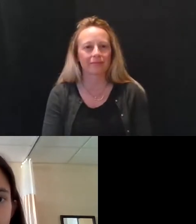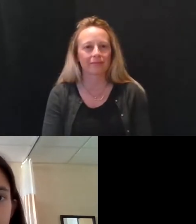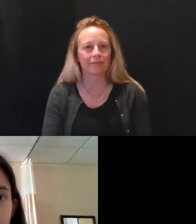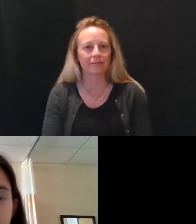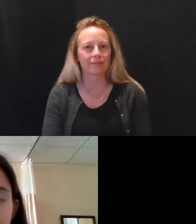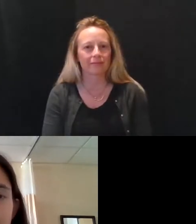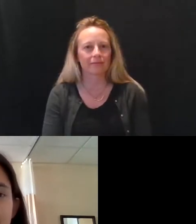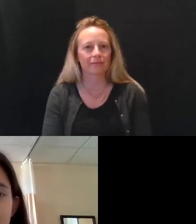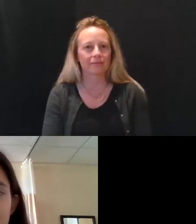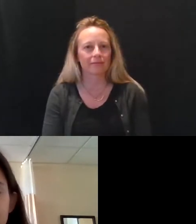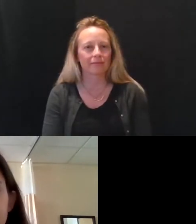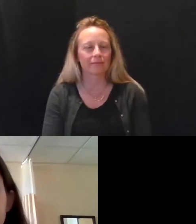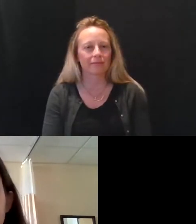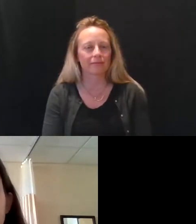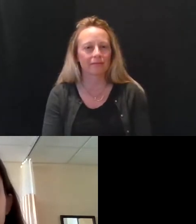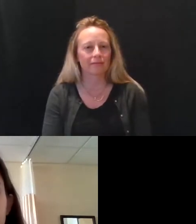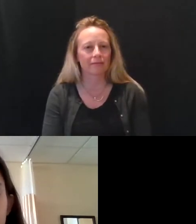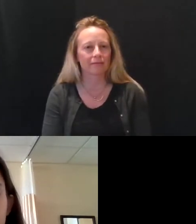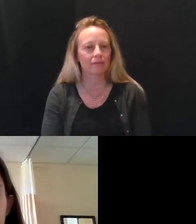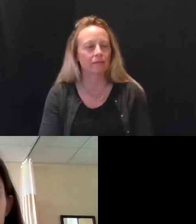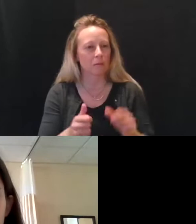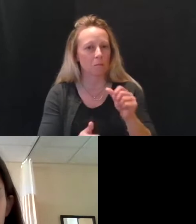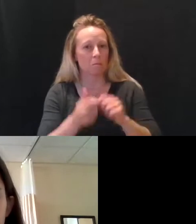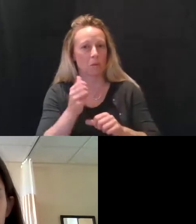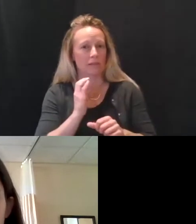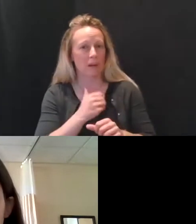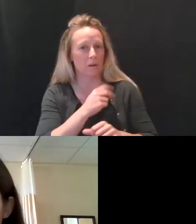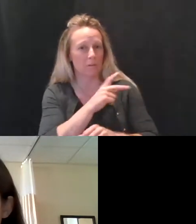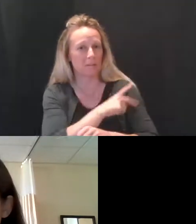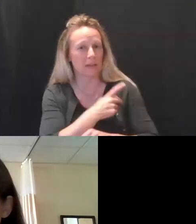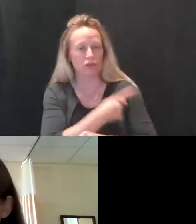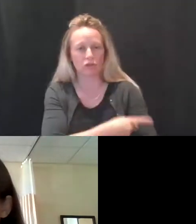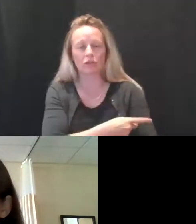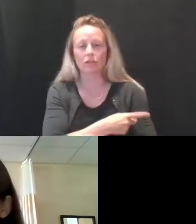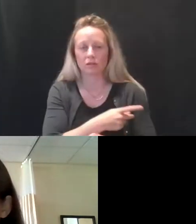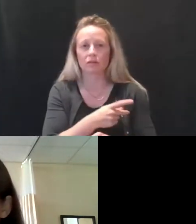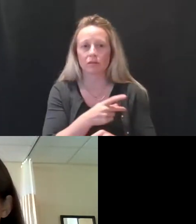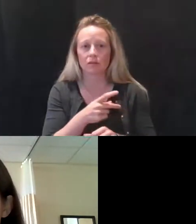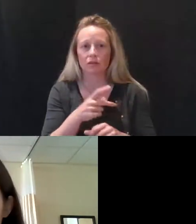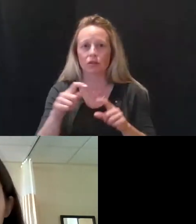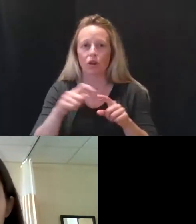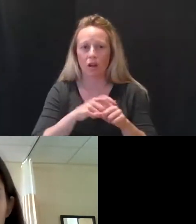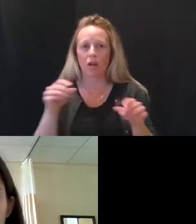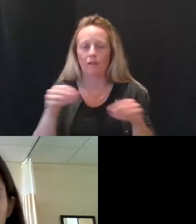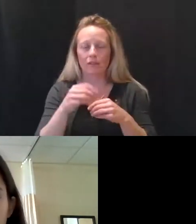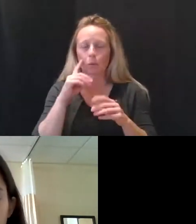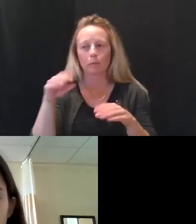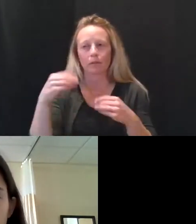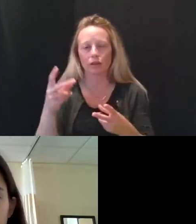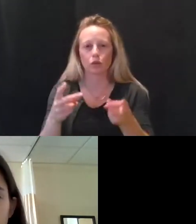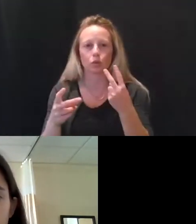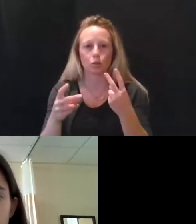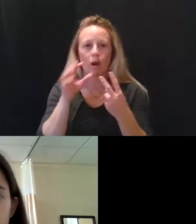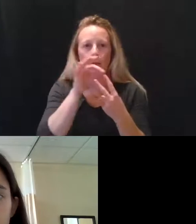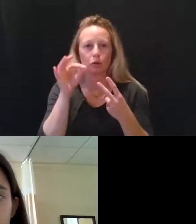I can take that. So most of our patients, when they call our office, we give them two options. If the